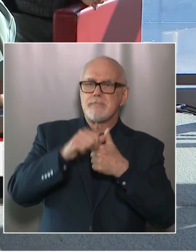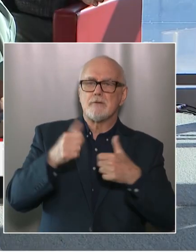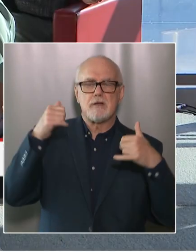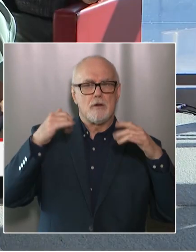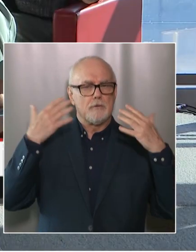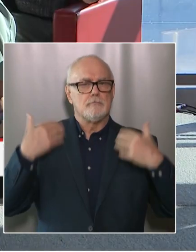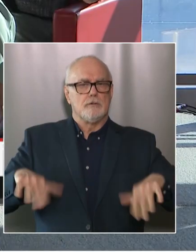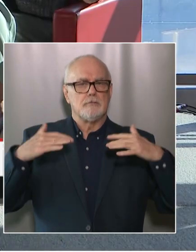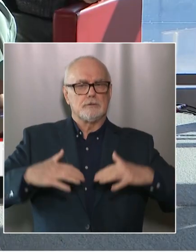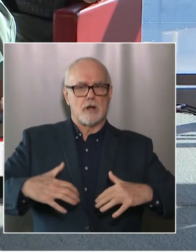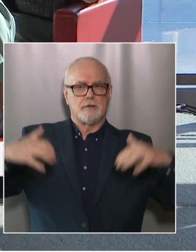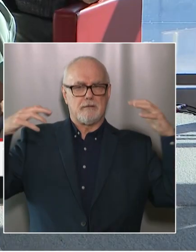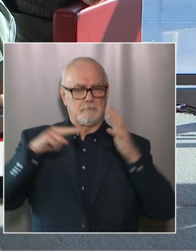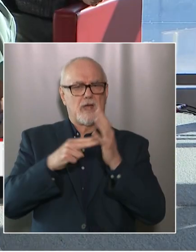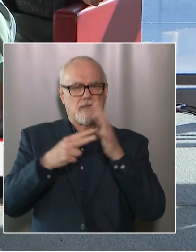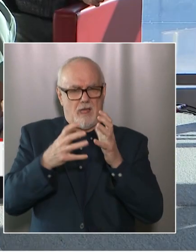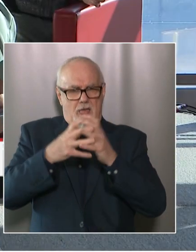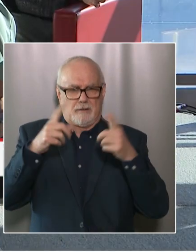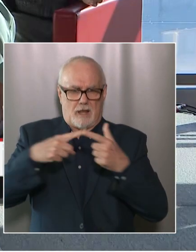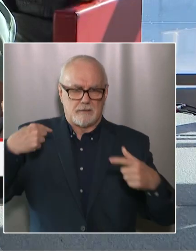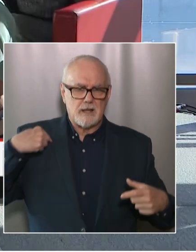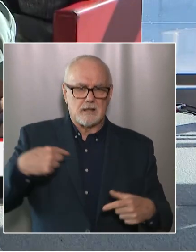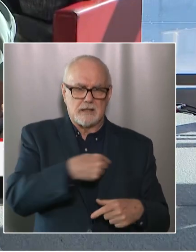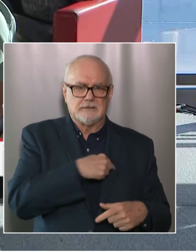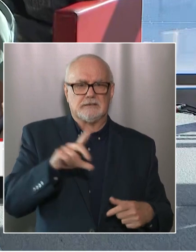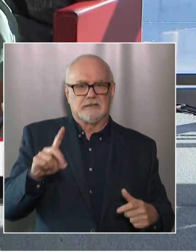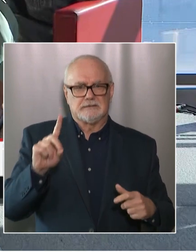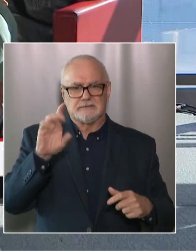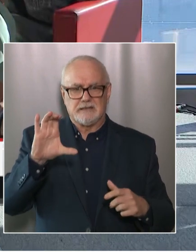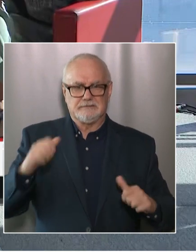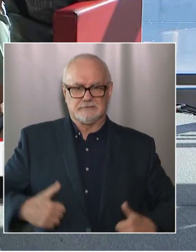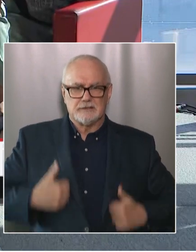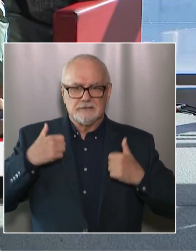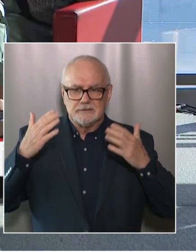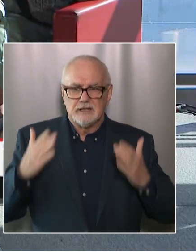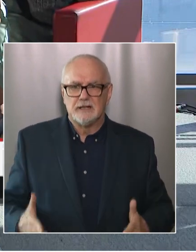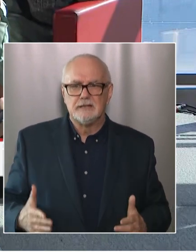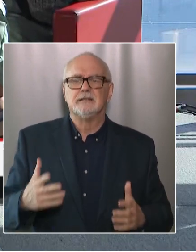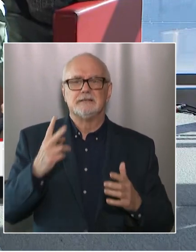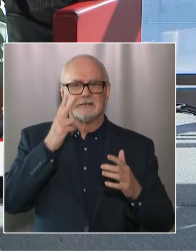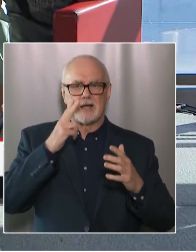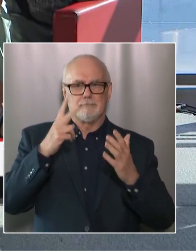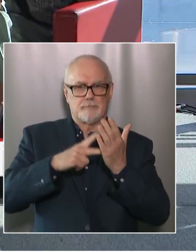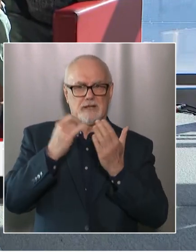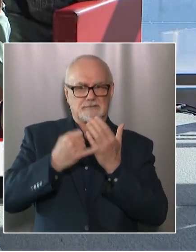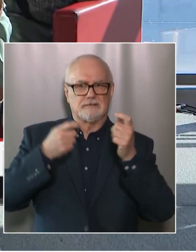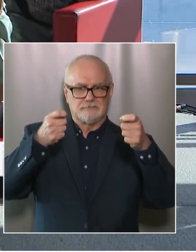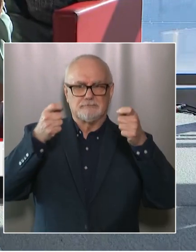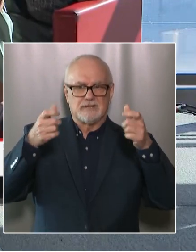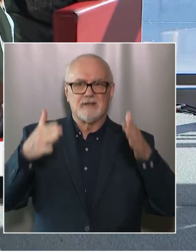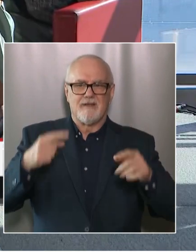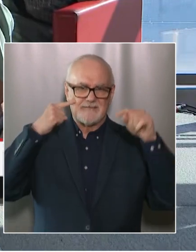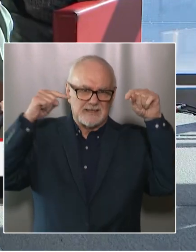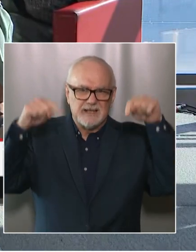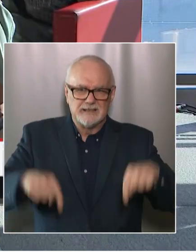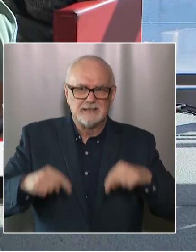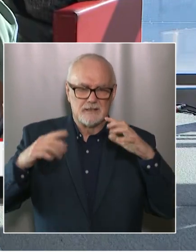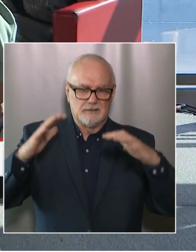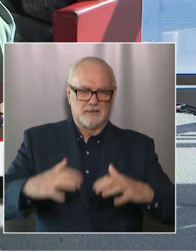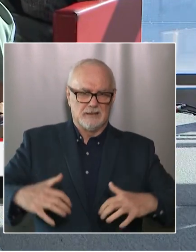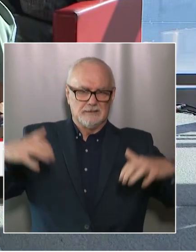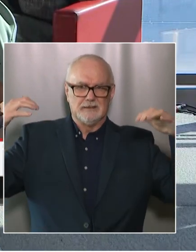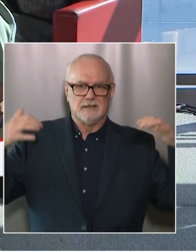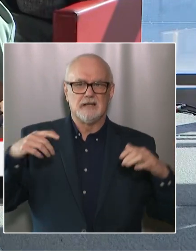I see Gregory McCarthy here, who's literally been with this project before and during. And so I think that the legacy of